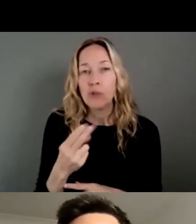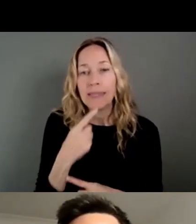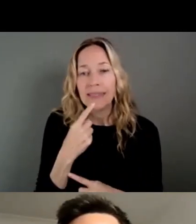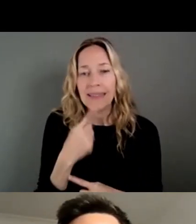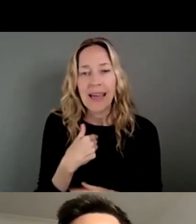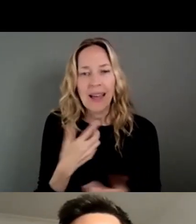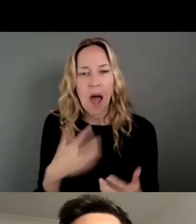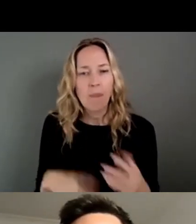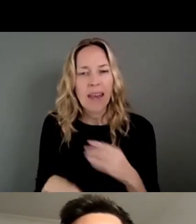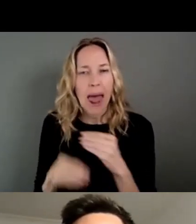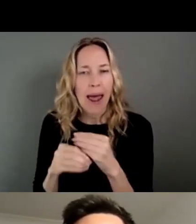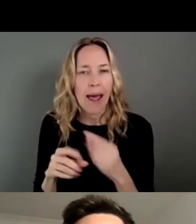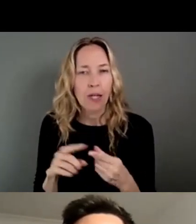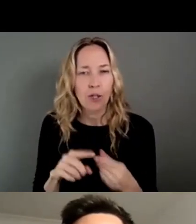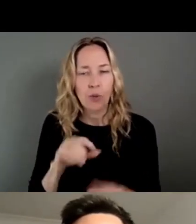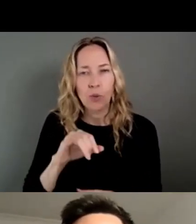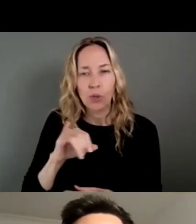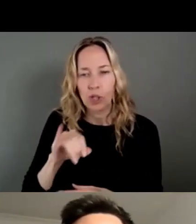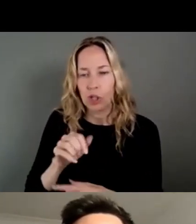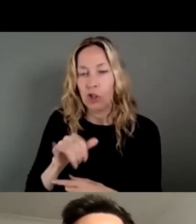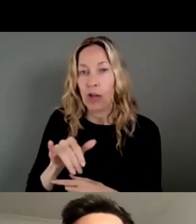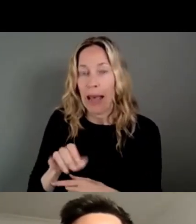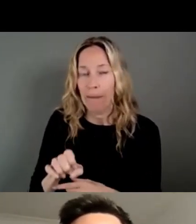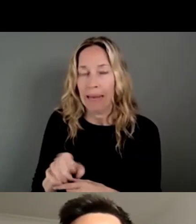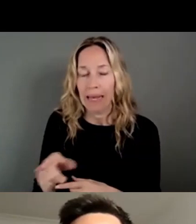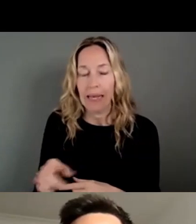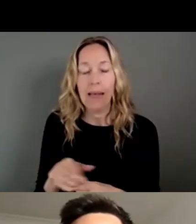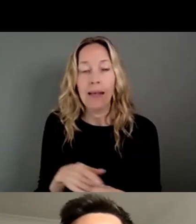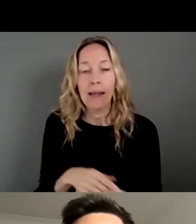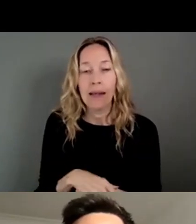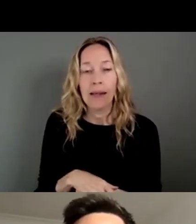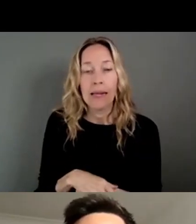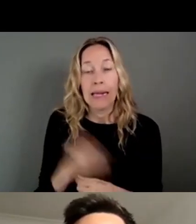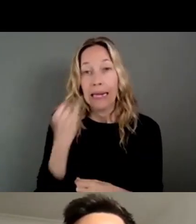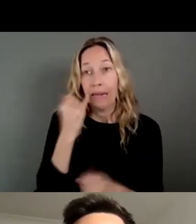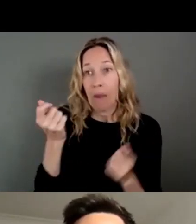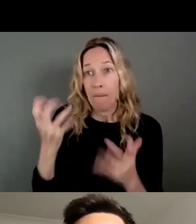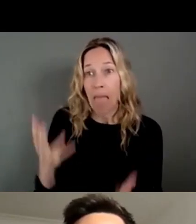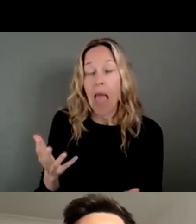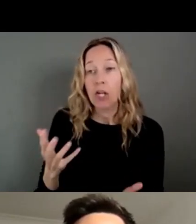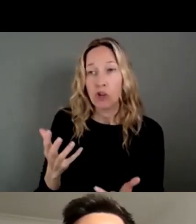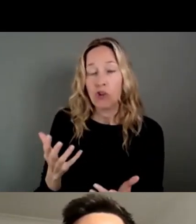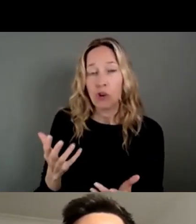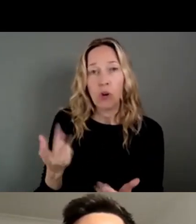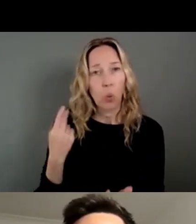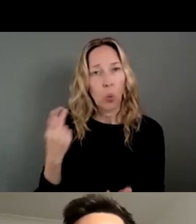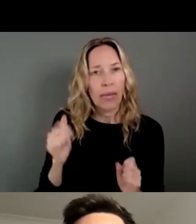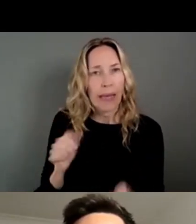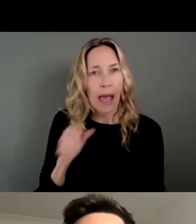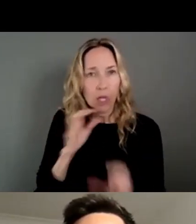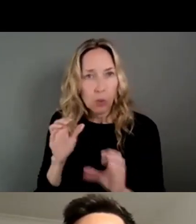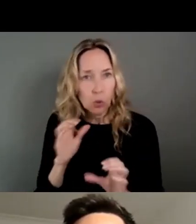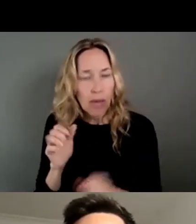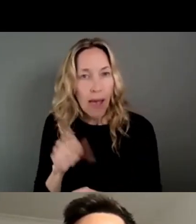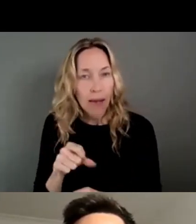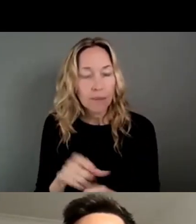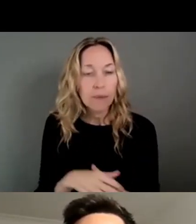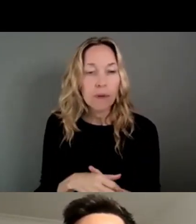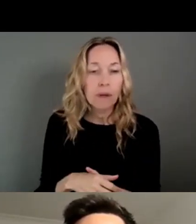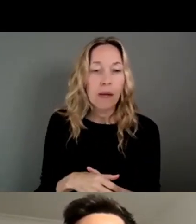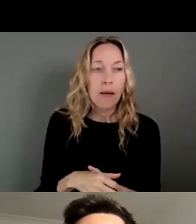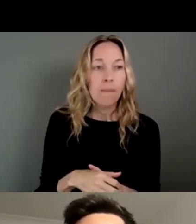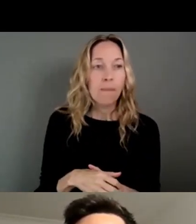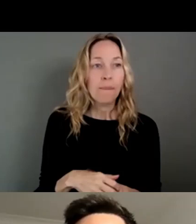mean, I need to have communication, or if there's a manager, then we're communicating. But at the point, one of the things that I find